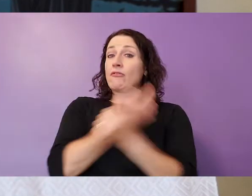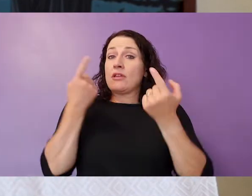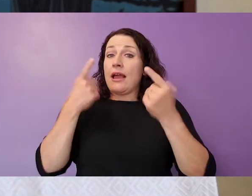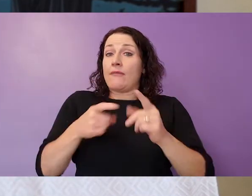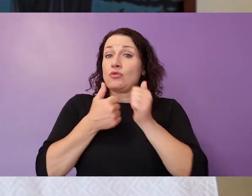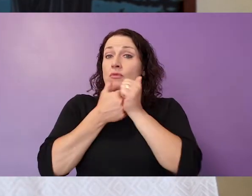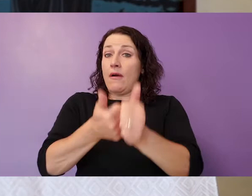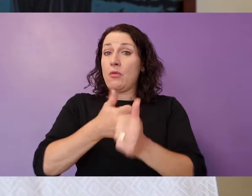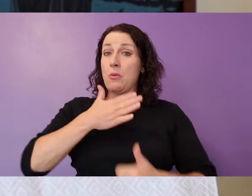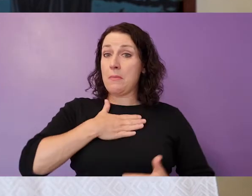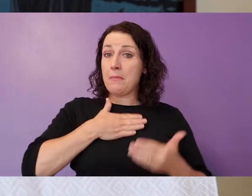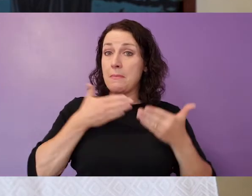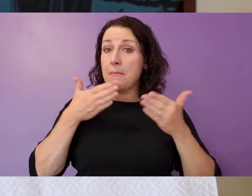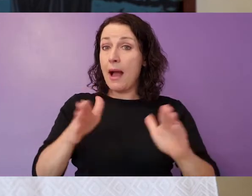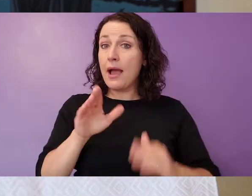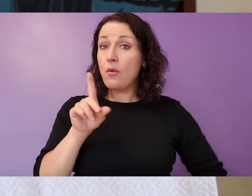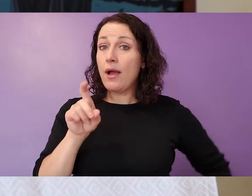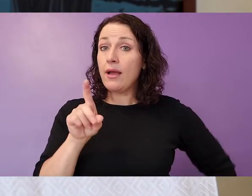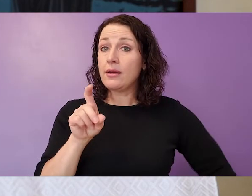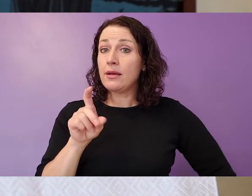my way?